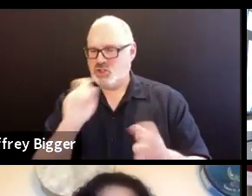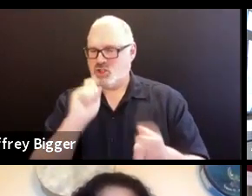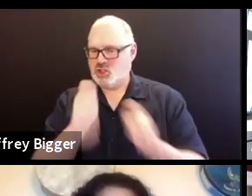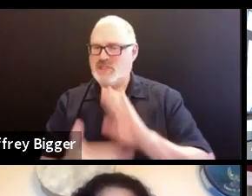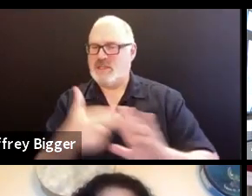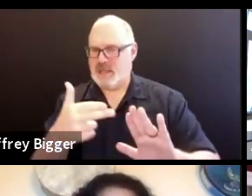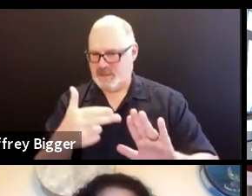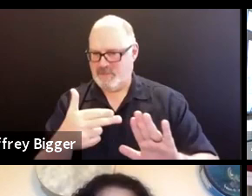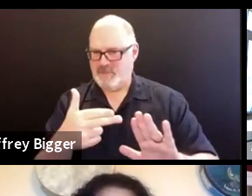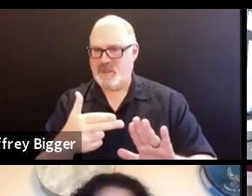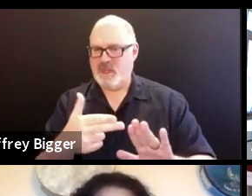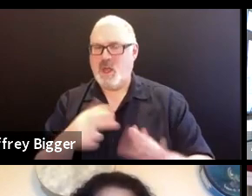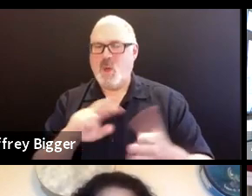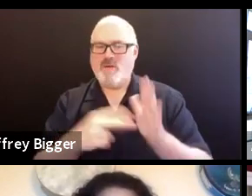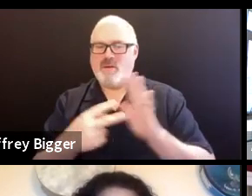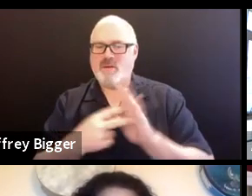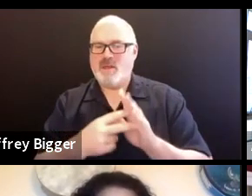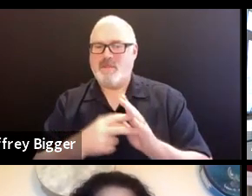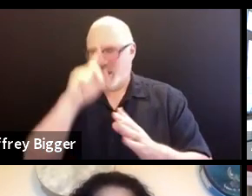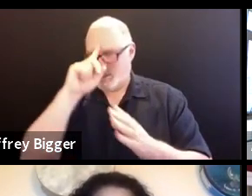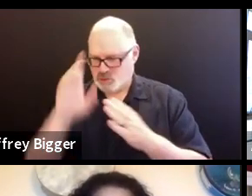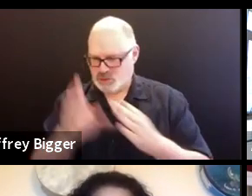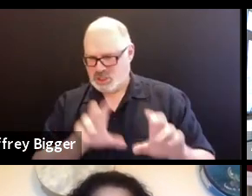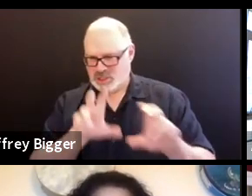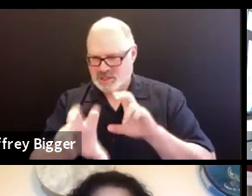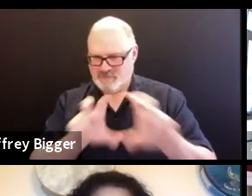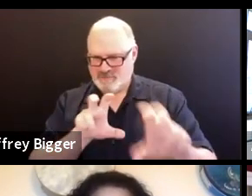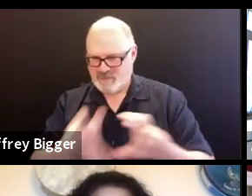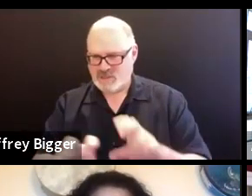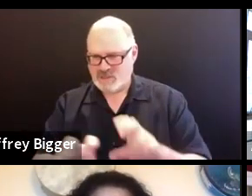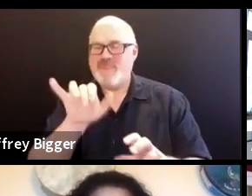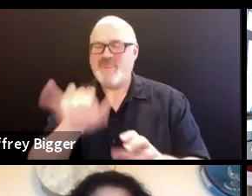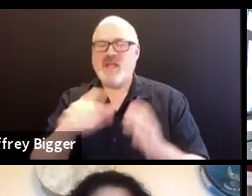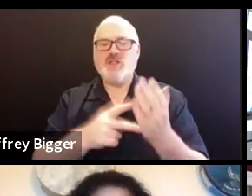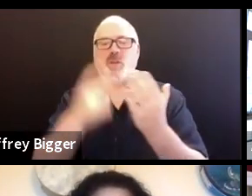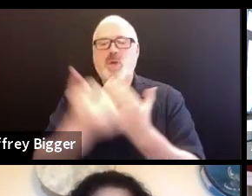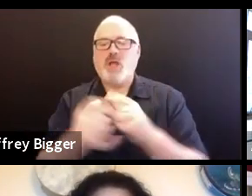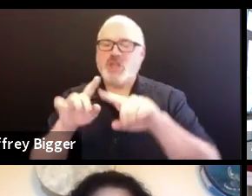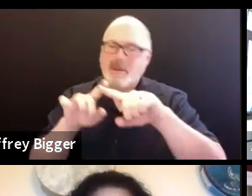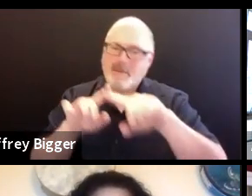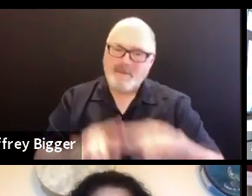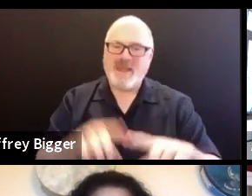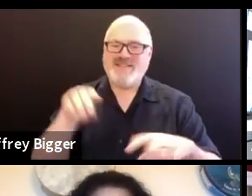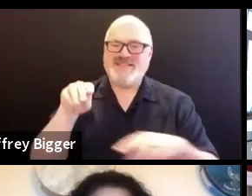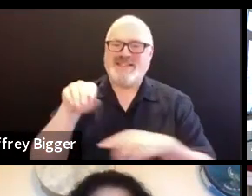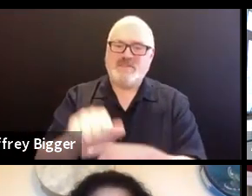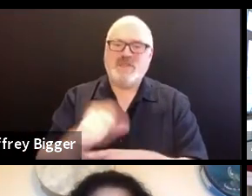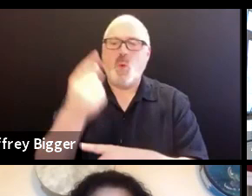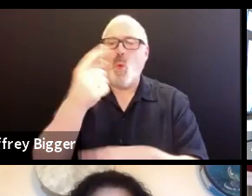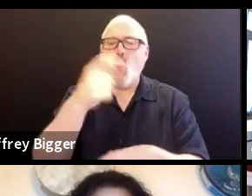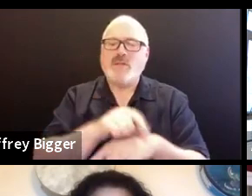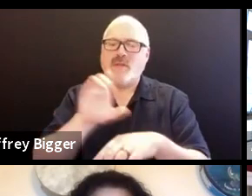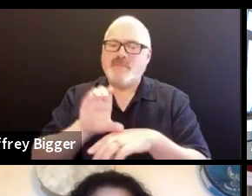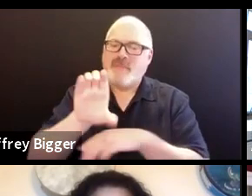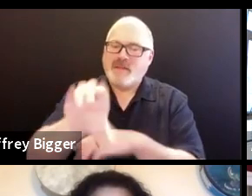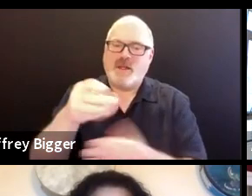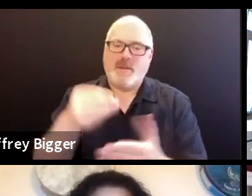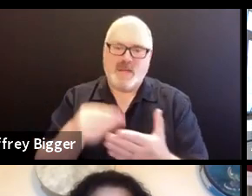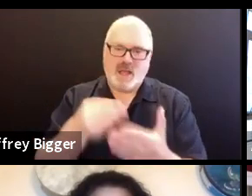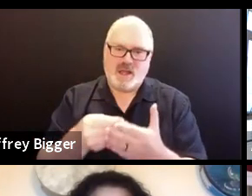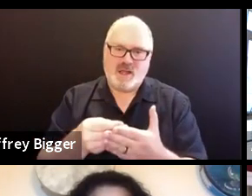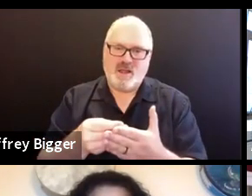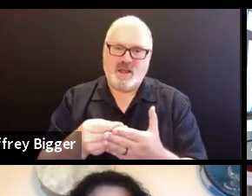strategic investment expenses are project-based expenses. So they are sort of one-time allocations of dollars.